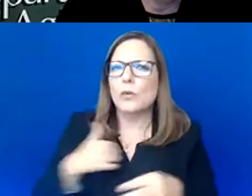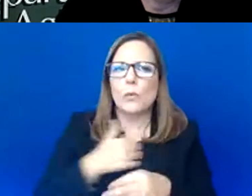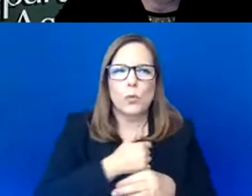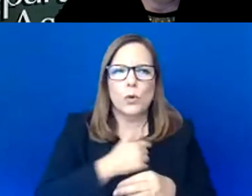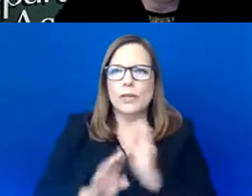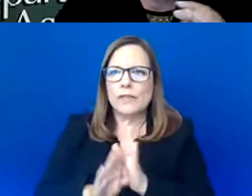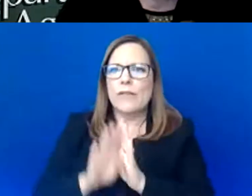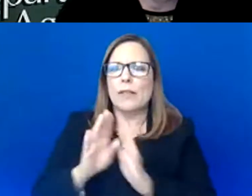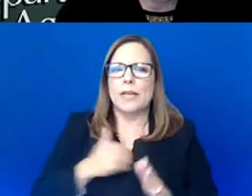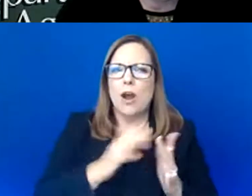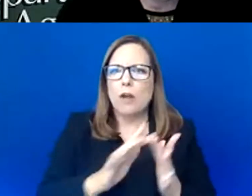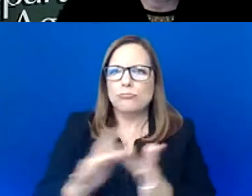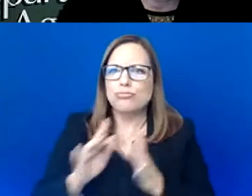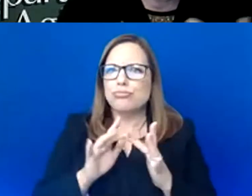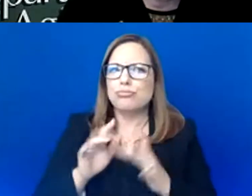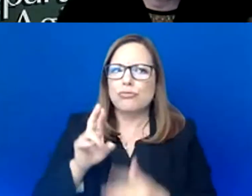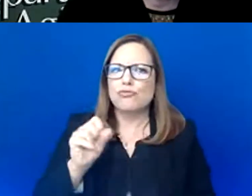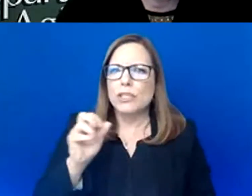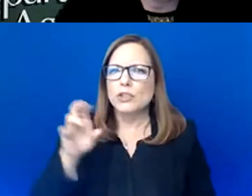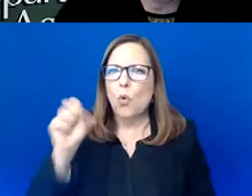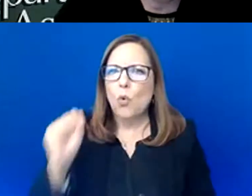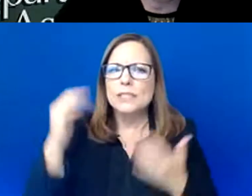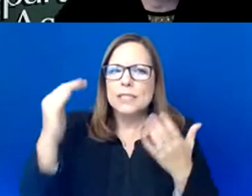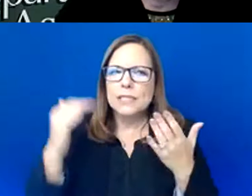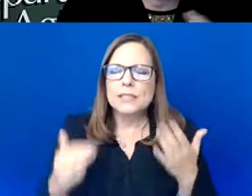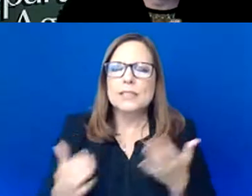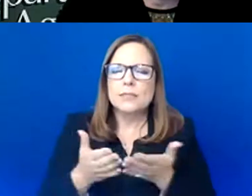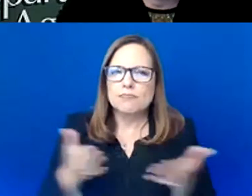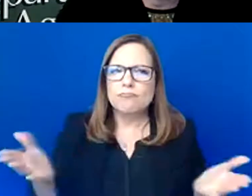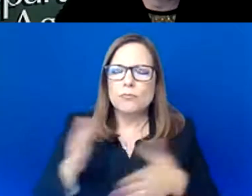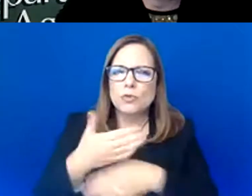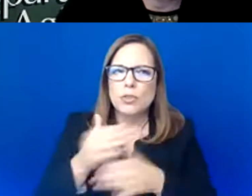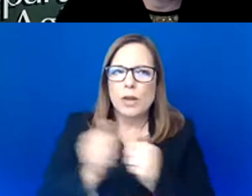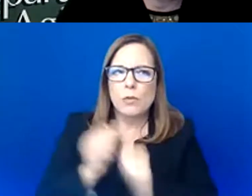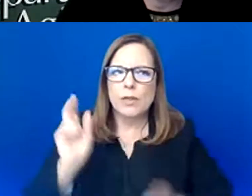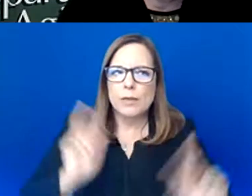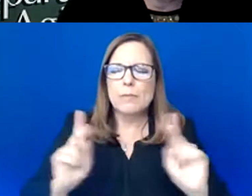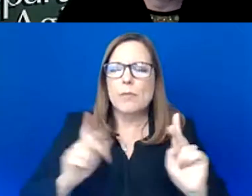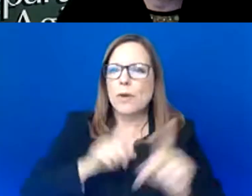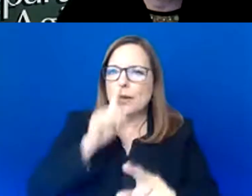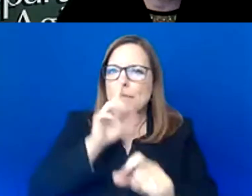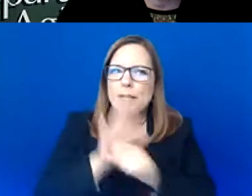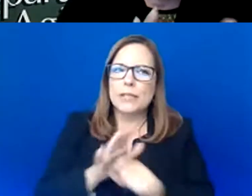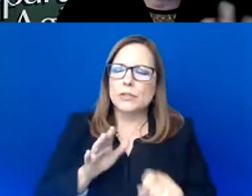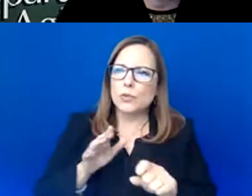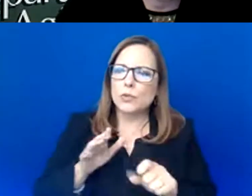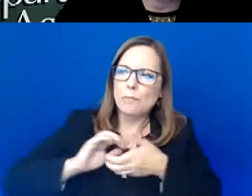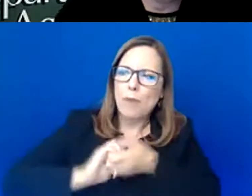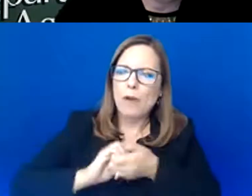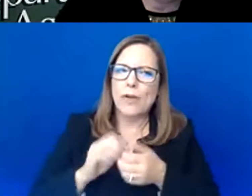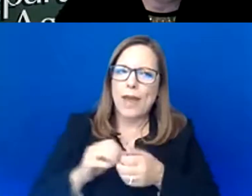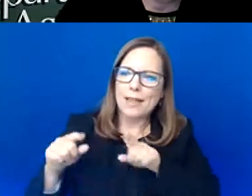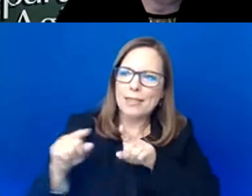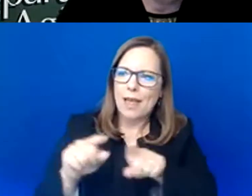Angeles. As area agencies on aging, we're committed to aligning our services even closer. So one of